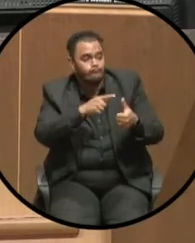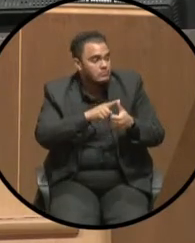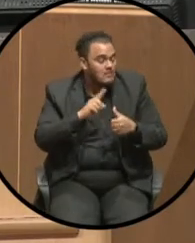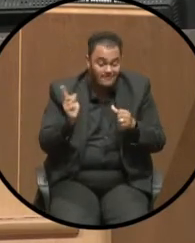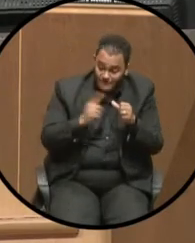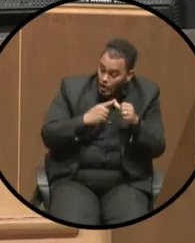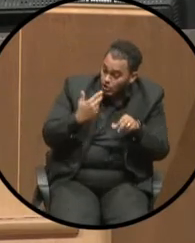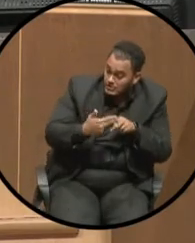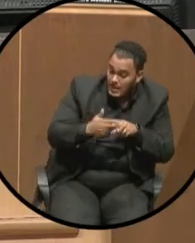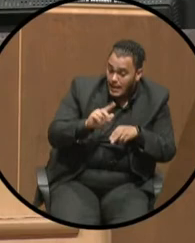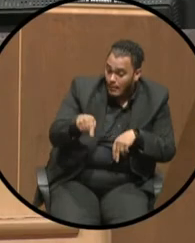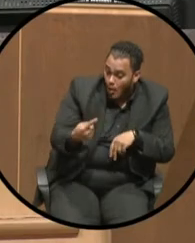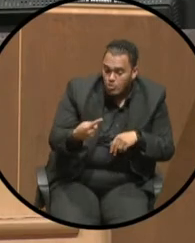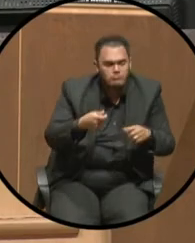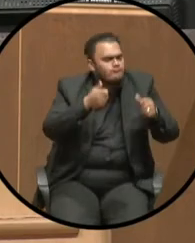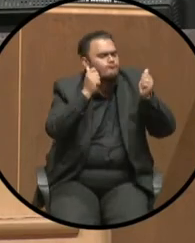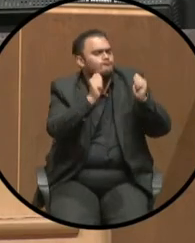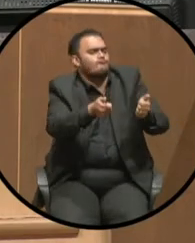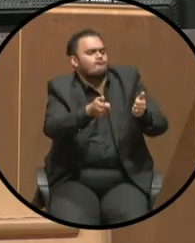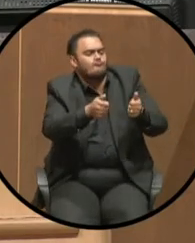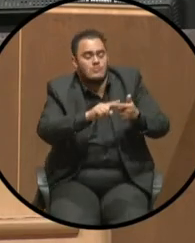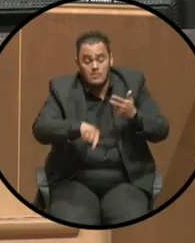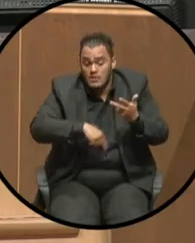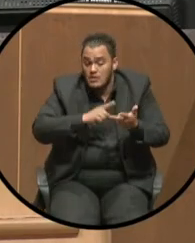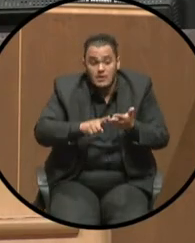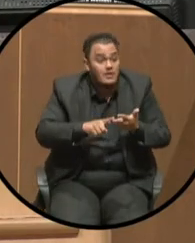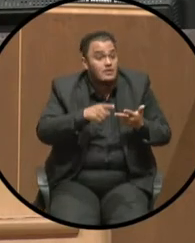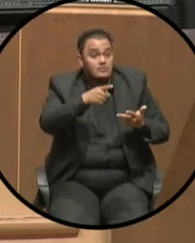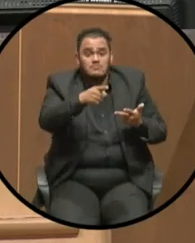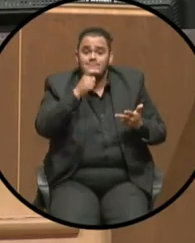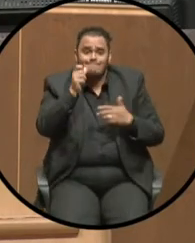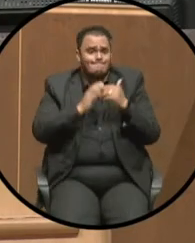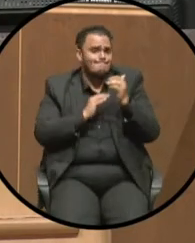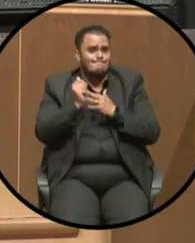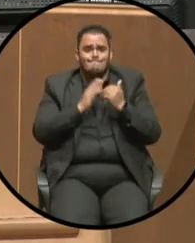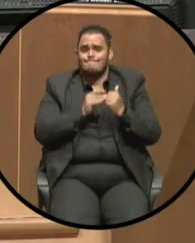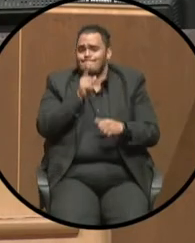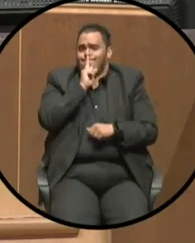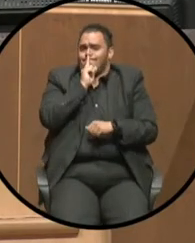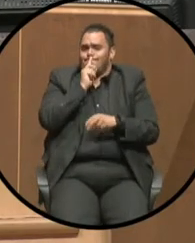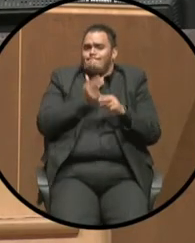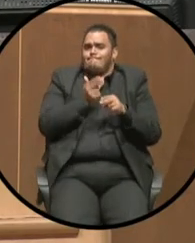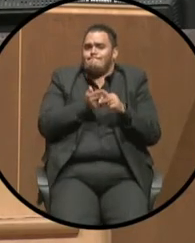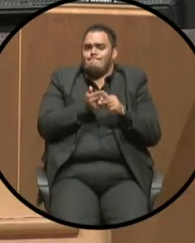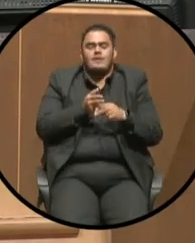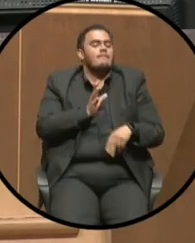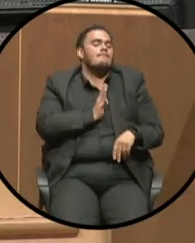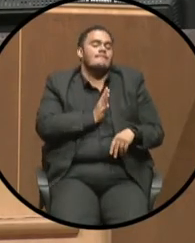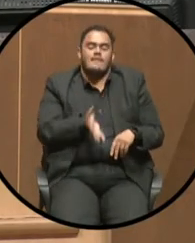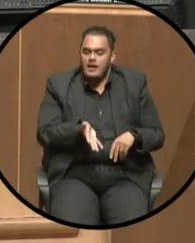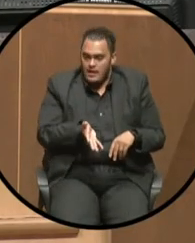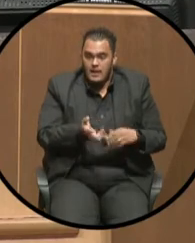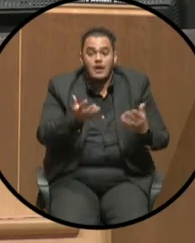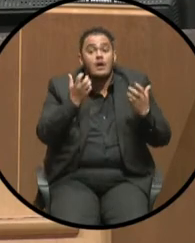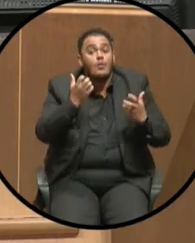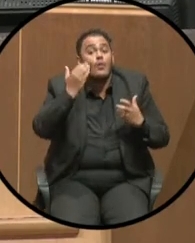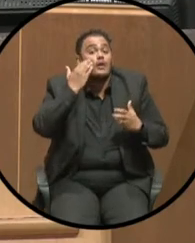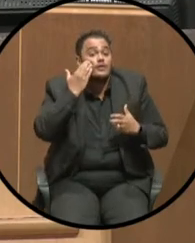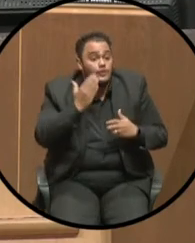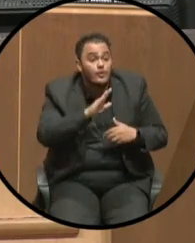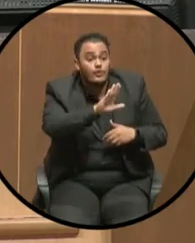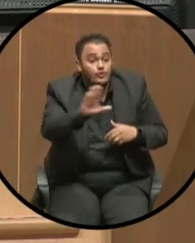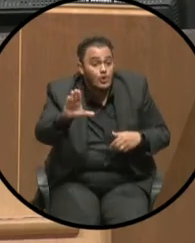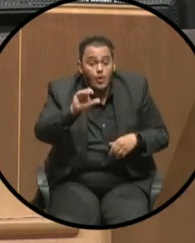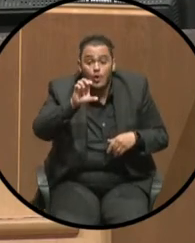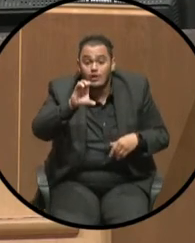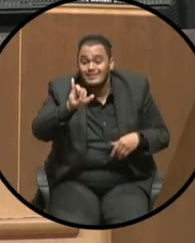first name, we welcome that. If you are uncomfortable giving any name, that's fine as well. We would like to know the city that you live in.